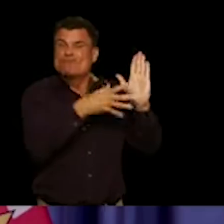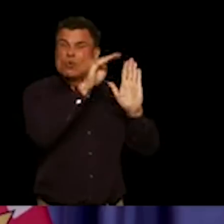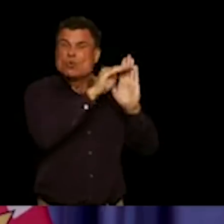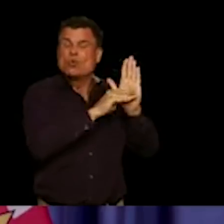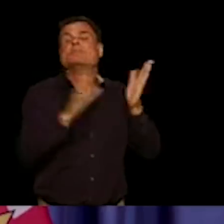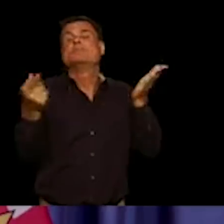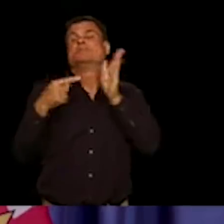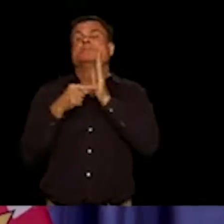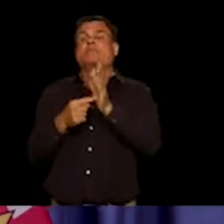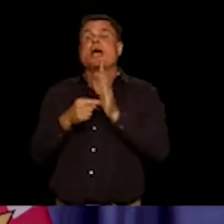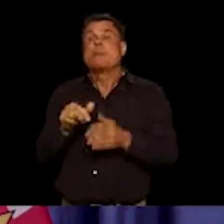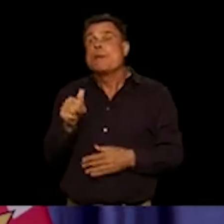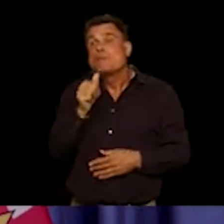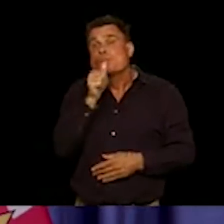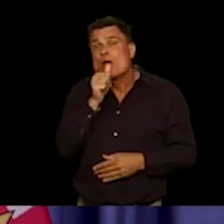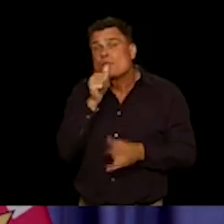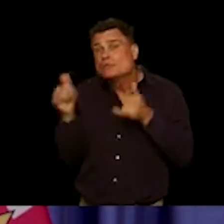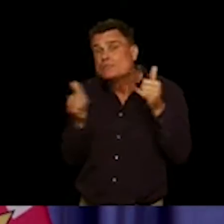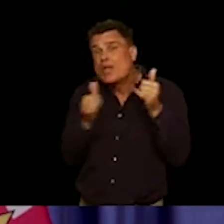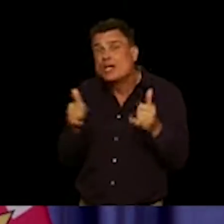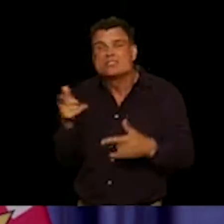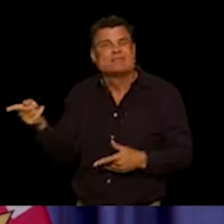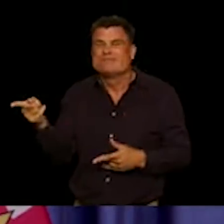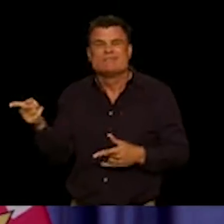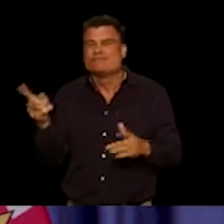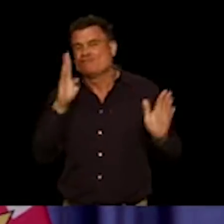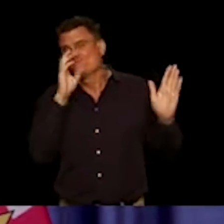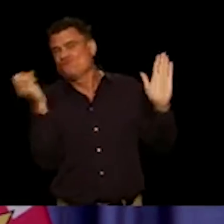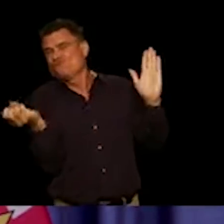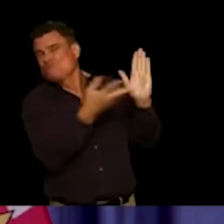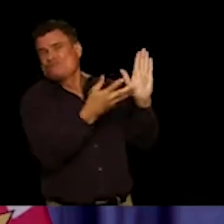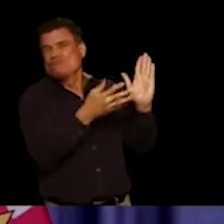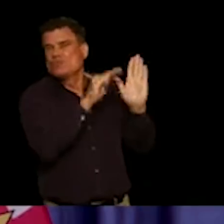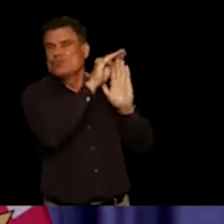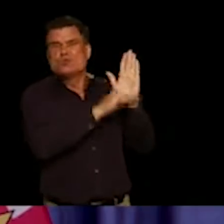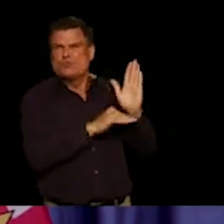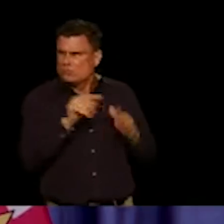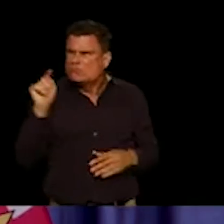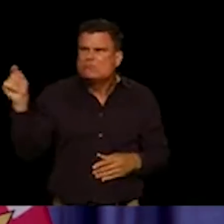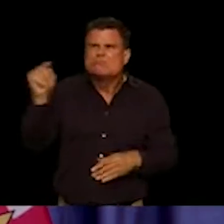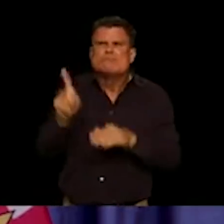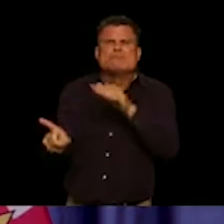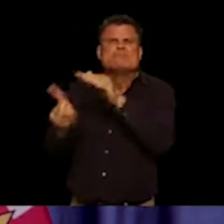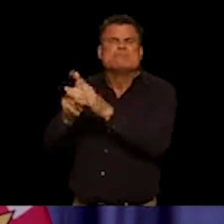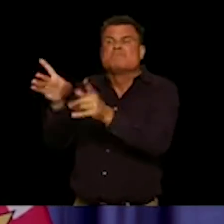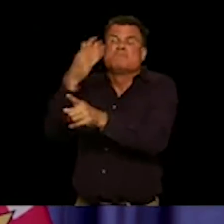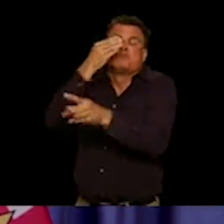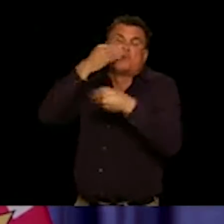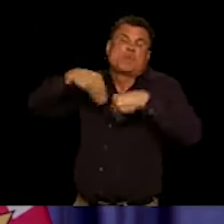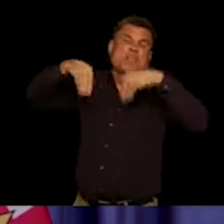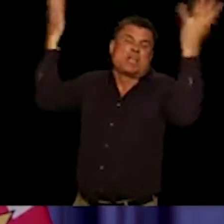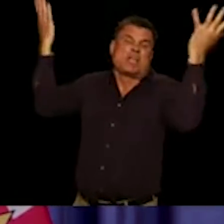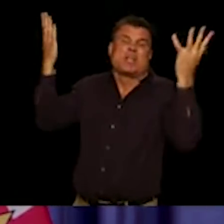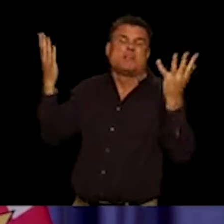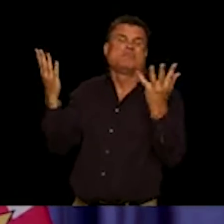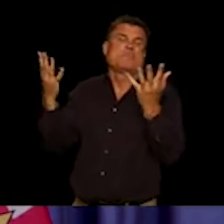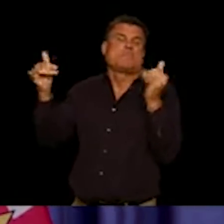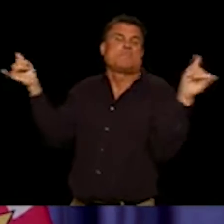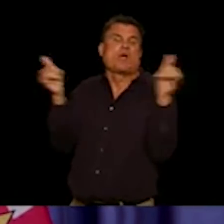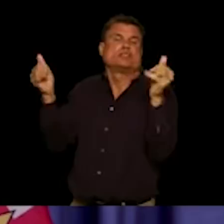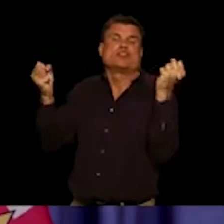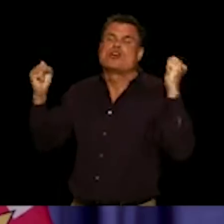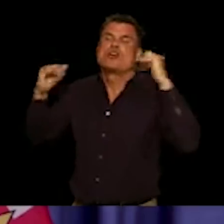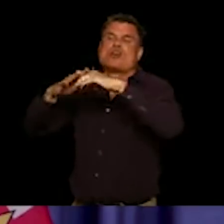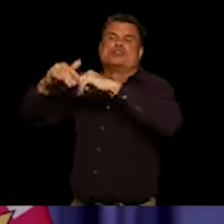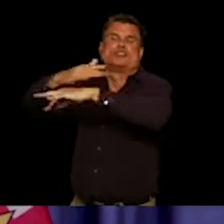other enforcement measures. But when it comes to things like private parties, people flaunting the restriction on the